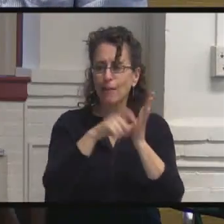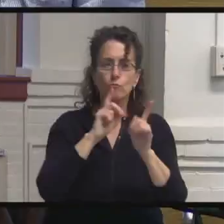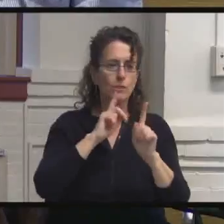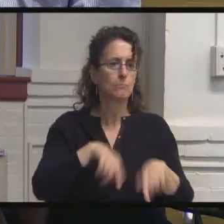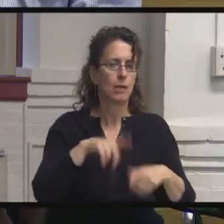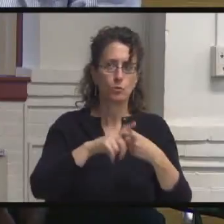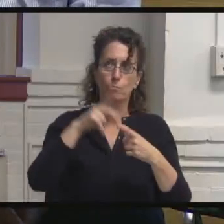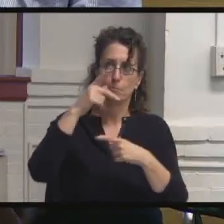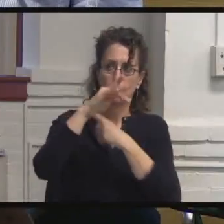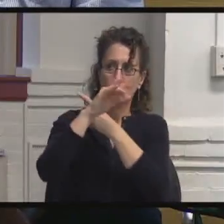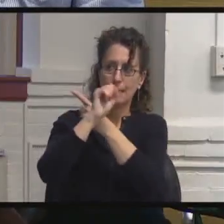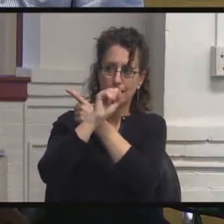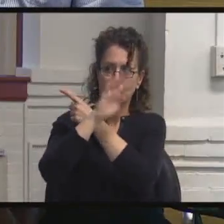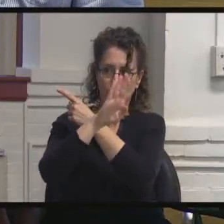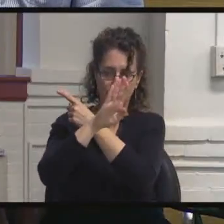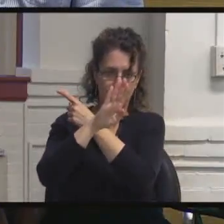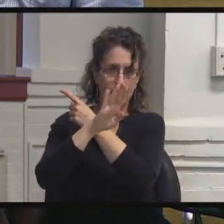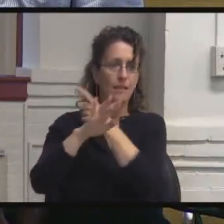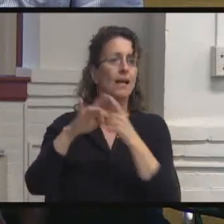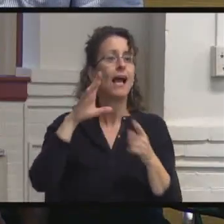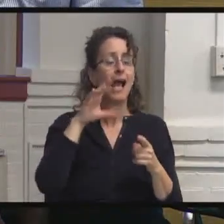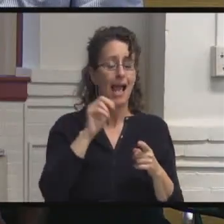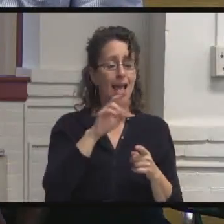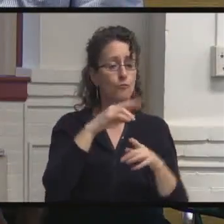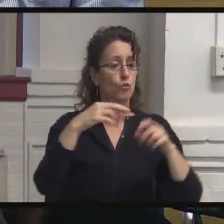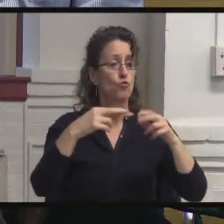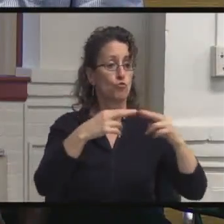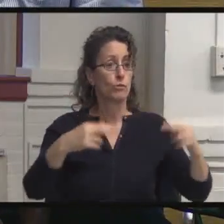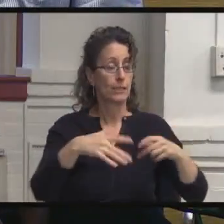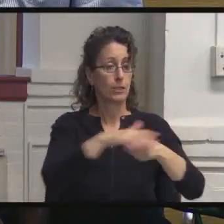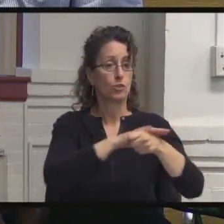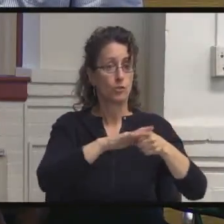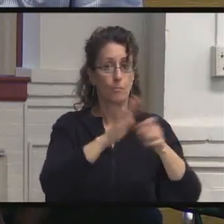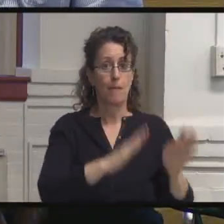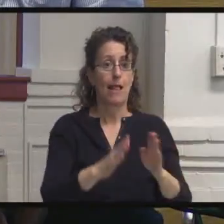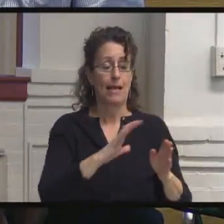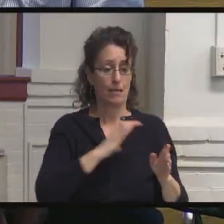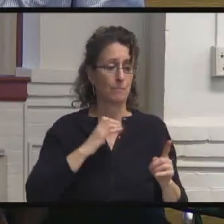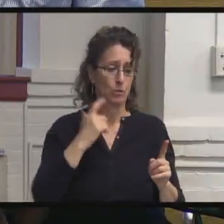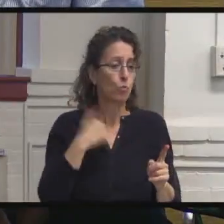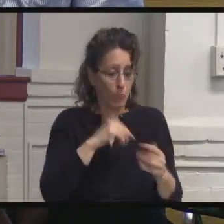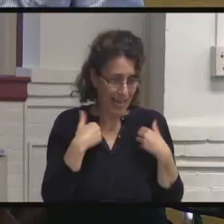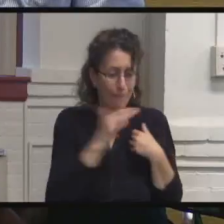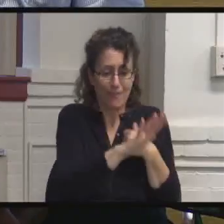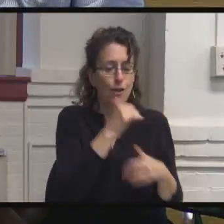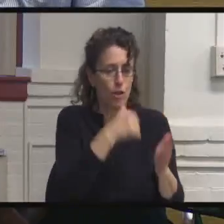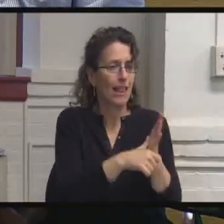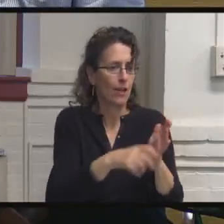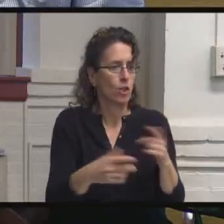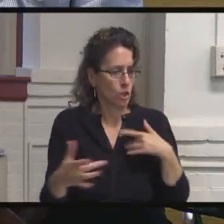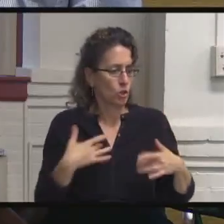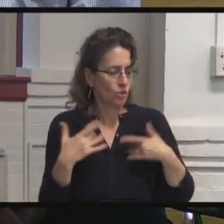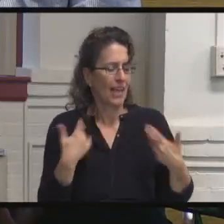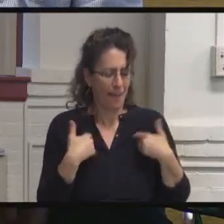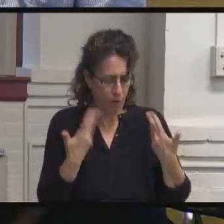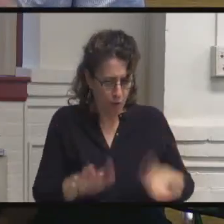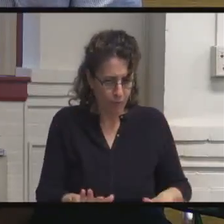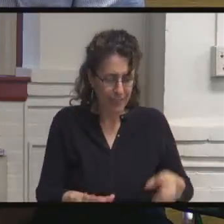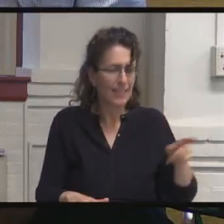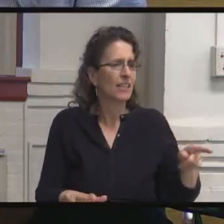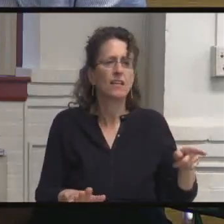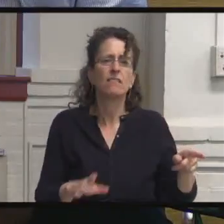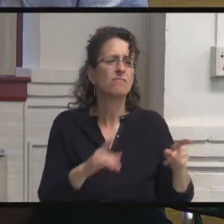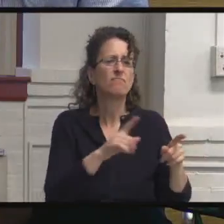came from the Regional Planning Commission. The letter that came from the Regional Planning Commission last week had what I would call